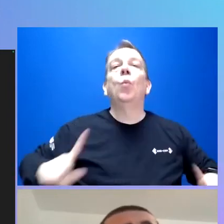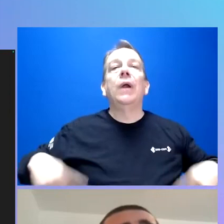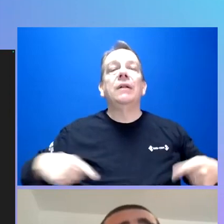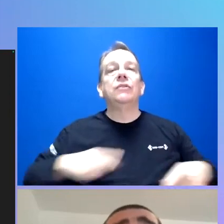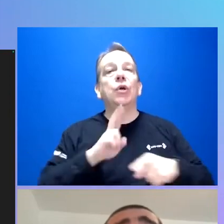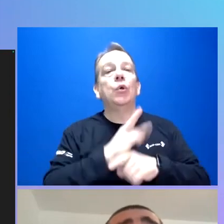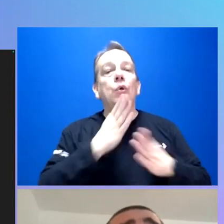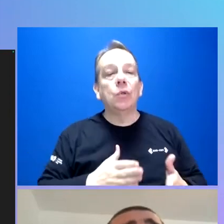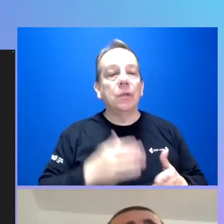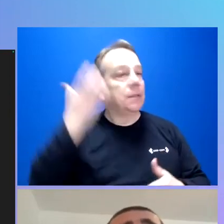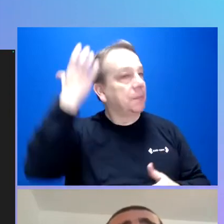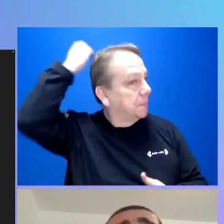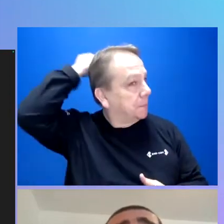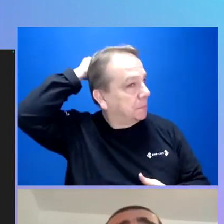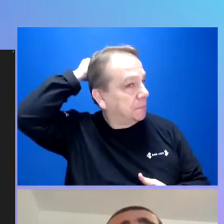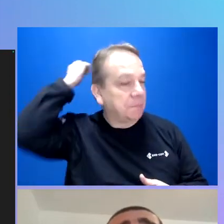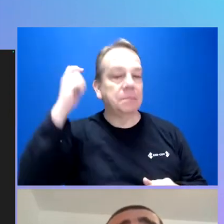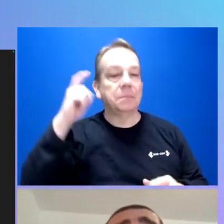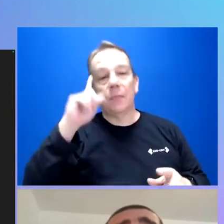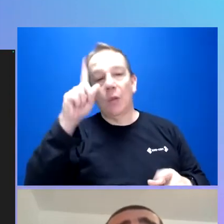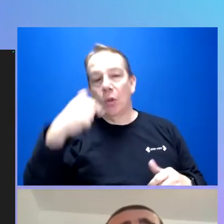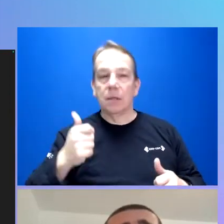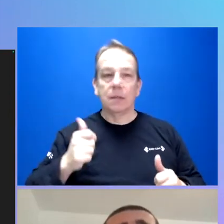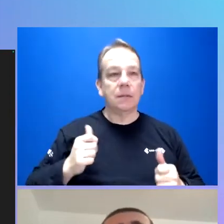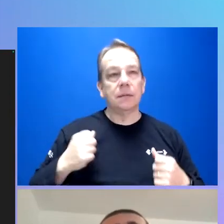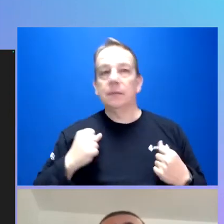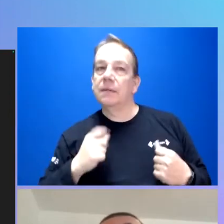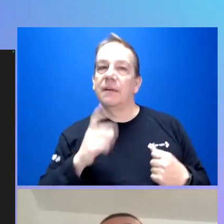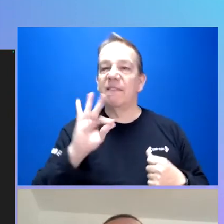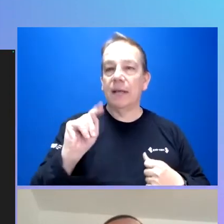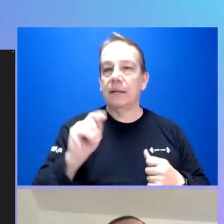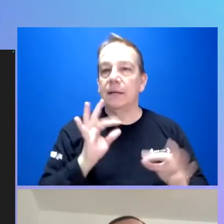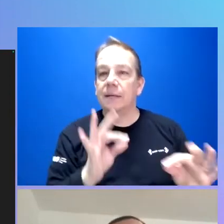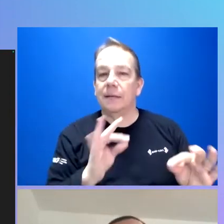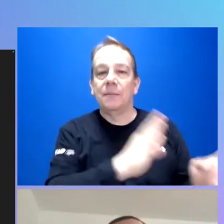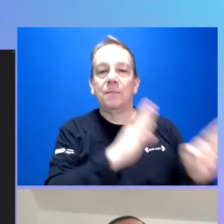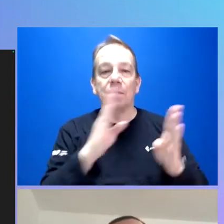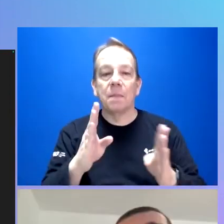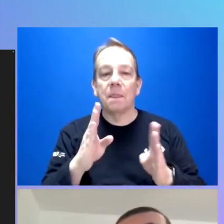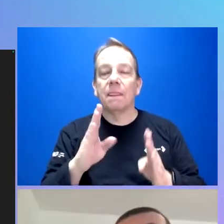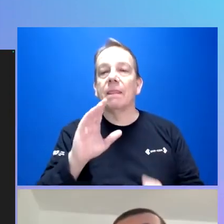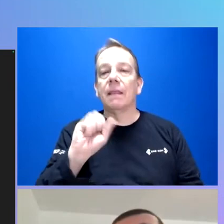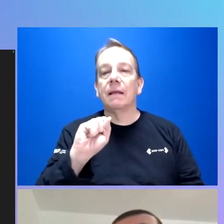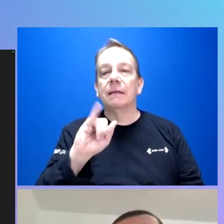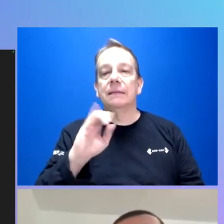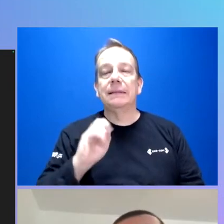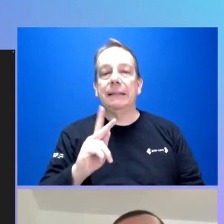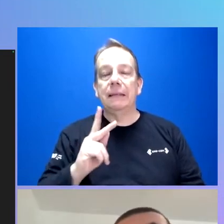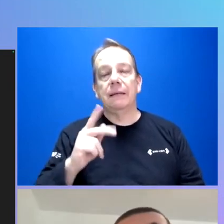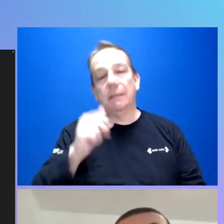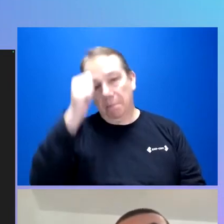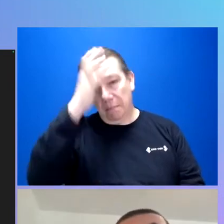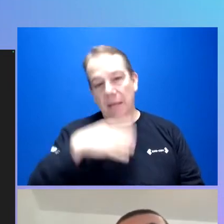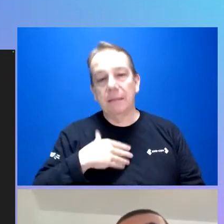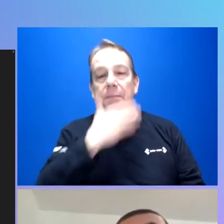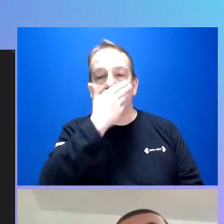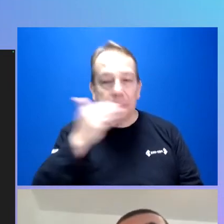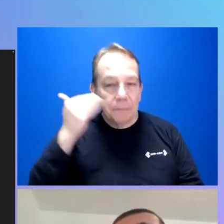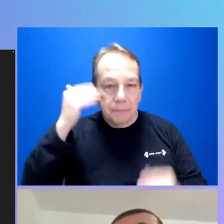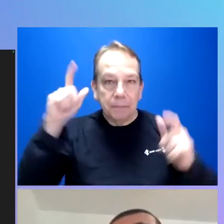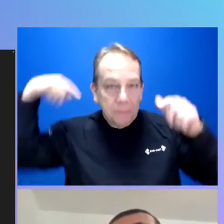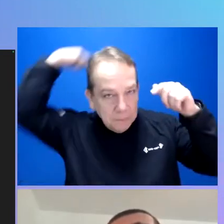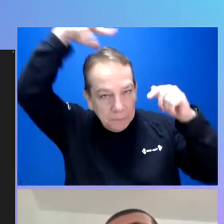a ponytail who looks quite sporty. The second one is a Sikh gentleman who you wouldn't know this from the emoji, but who is